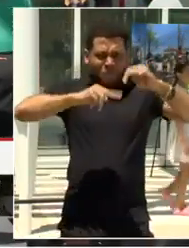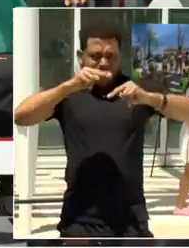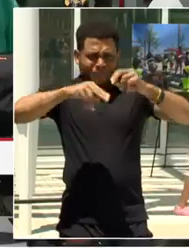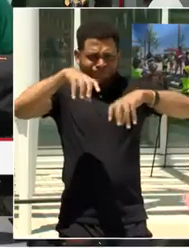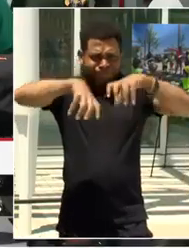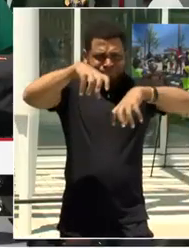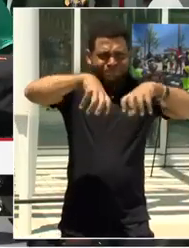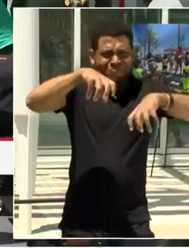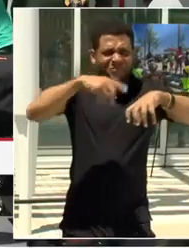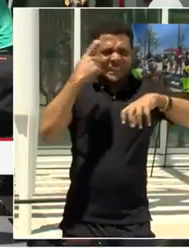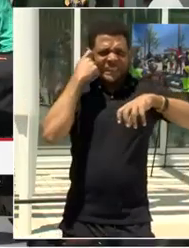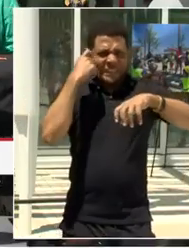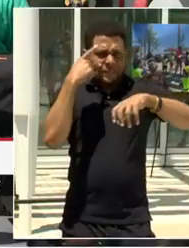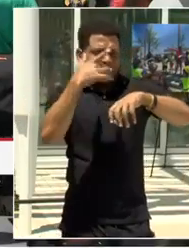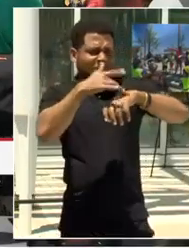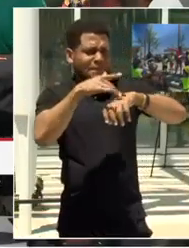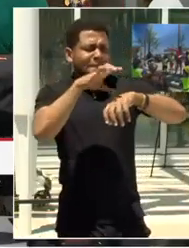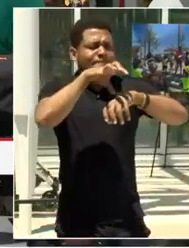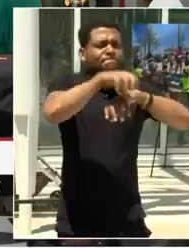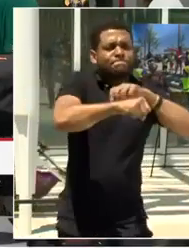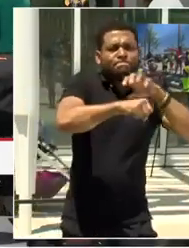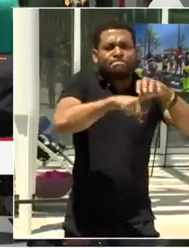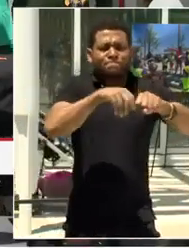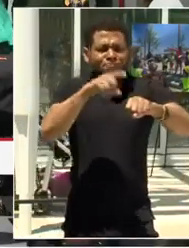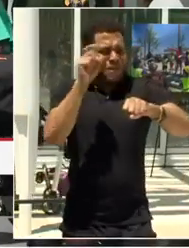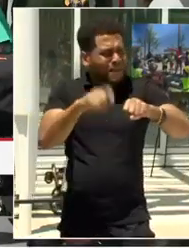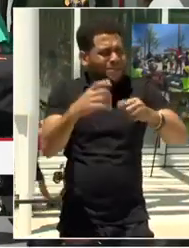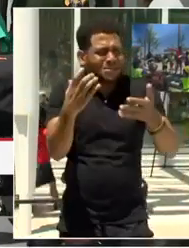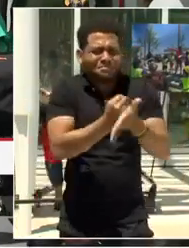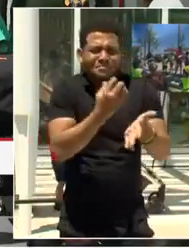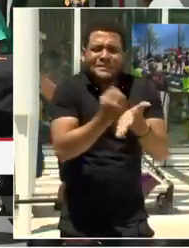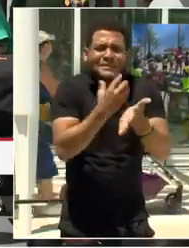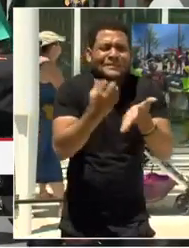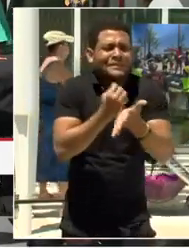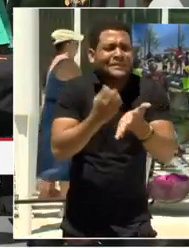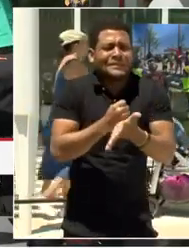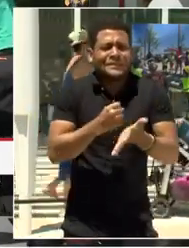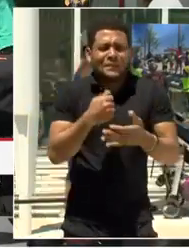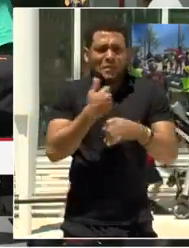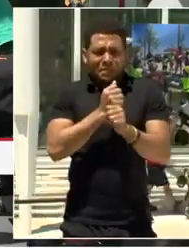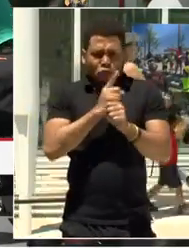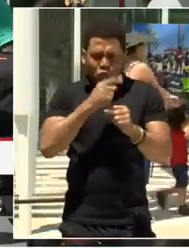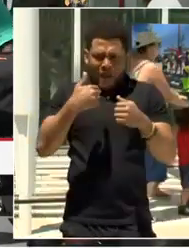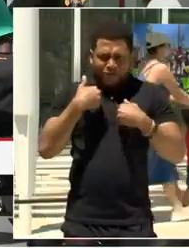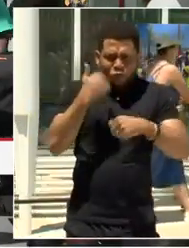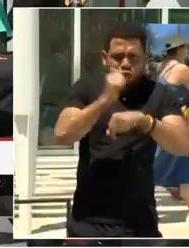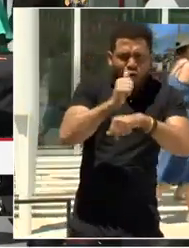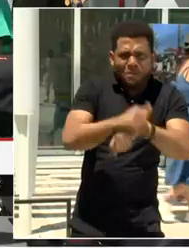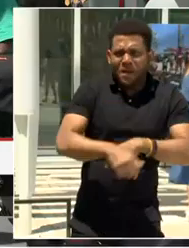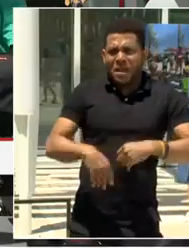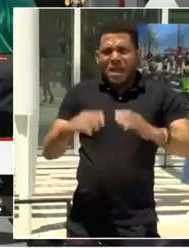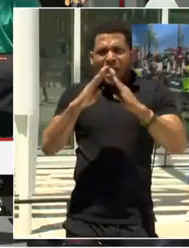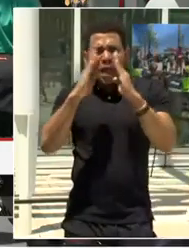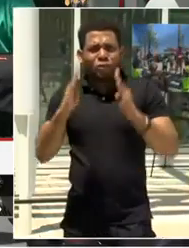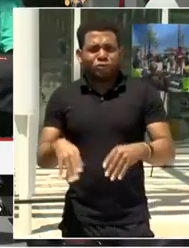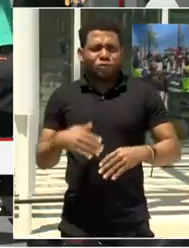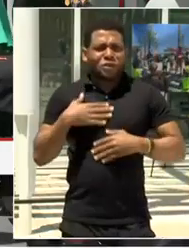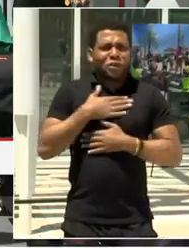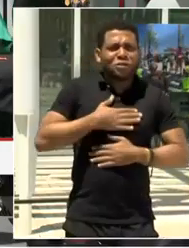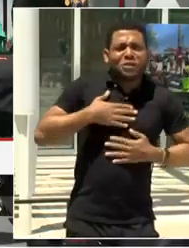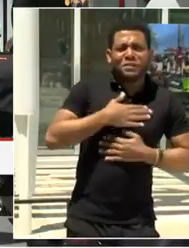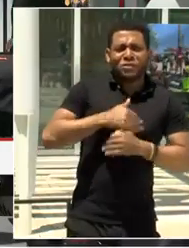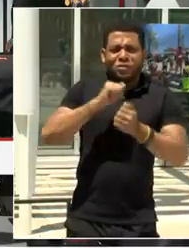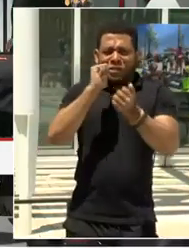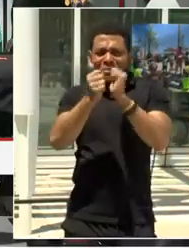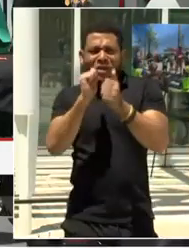put into play for jobs, housing, entertainment, sports,